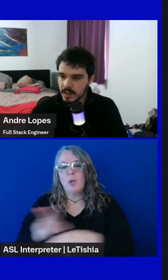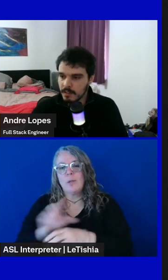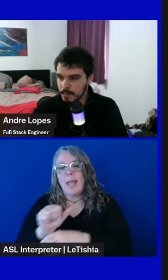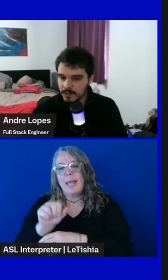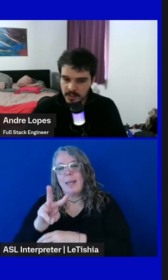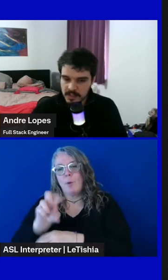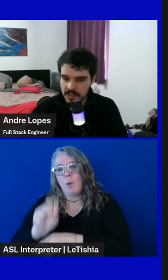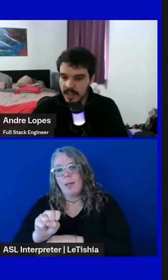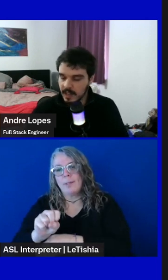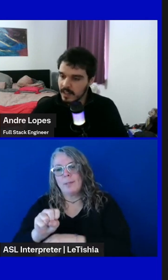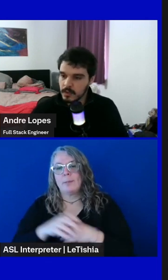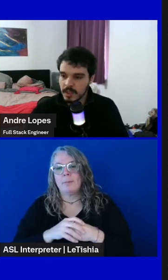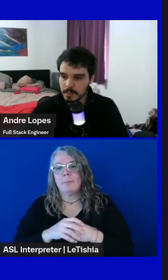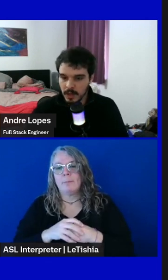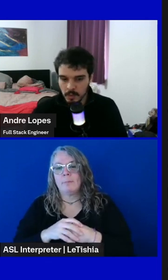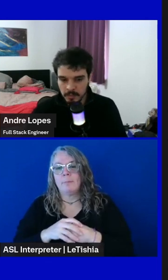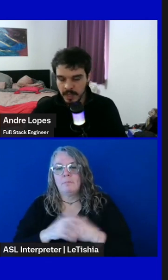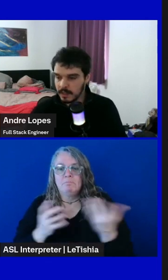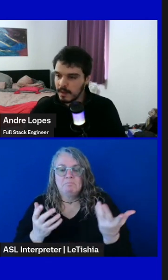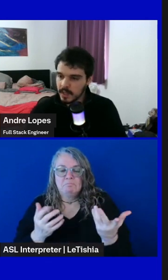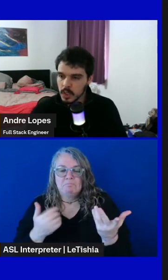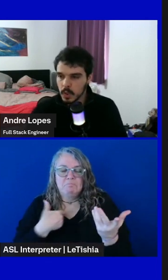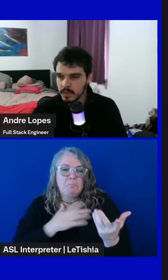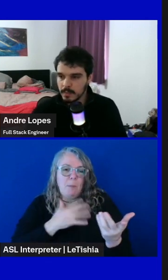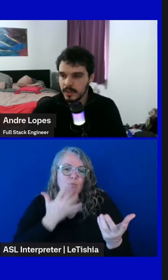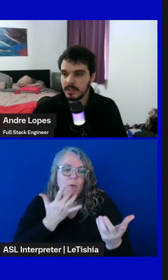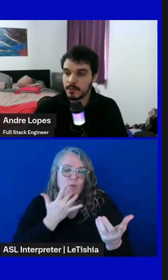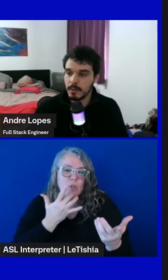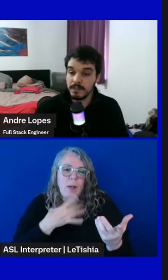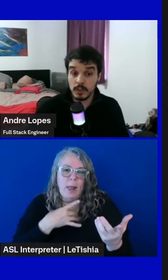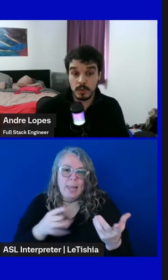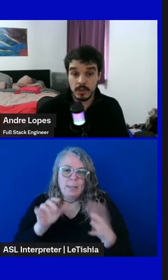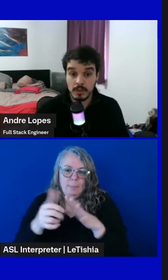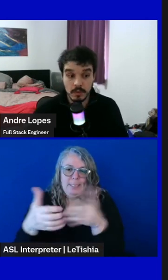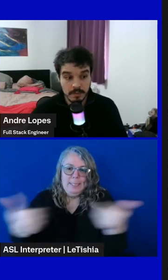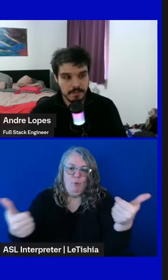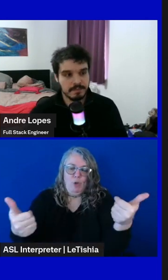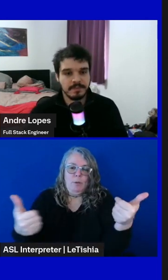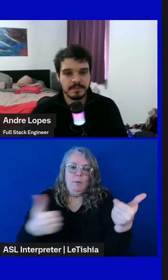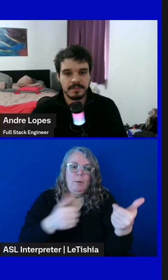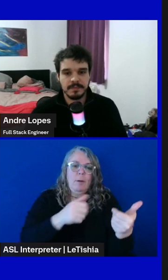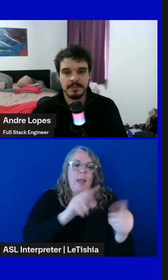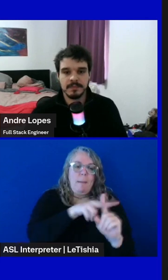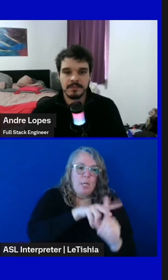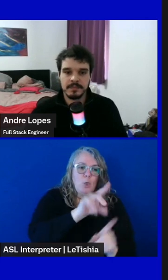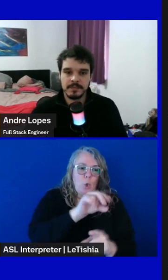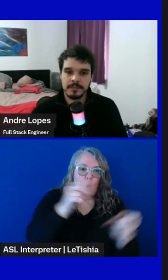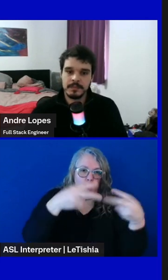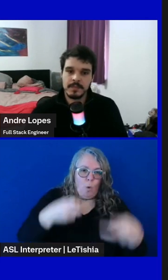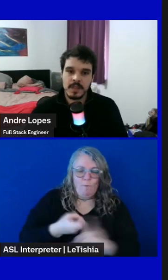just a matter of preference that I like to keep my code, my application code separated from my infrastructure code.